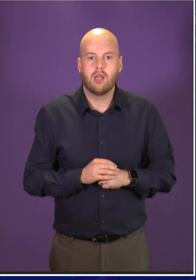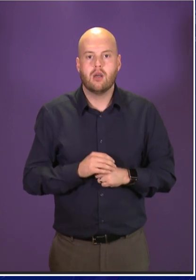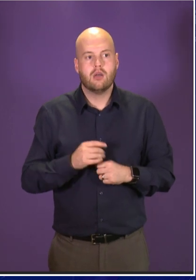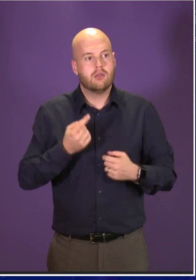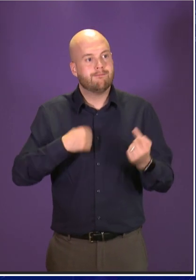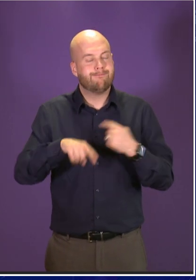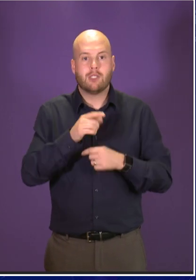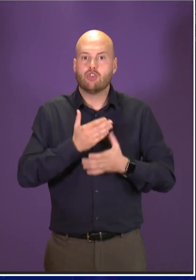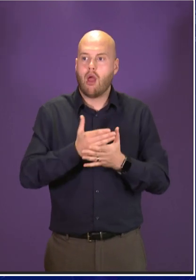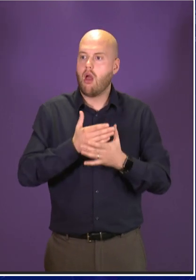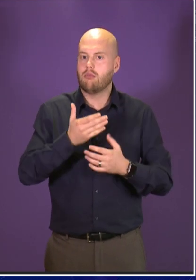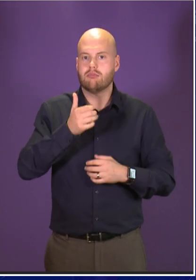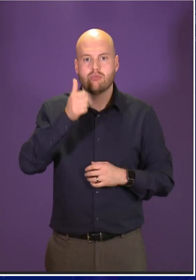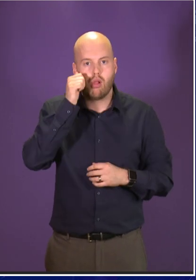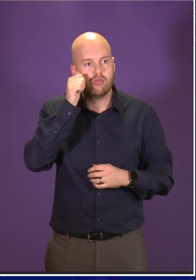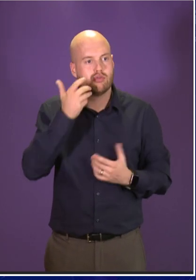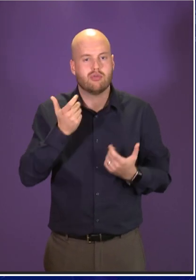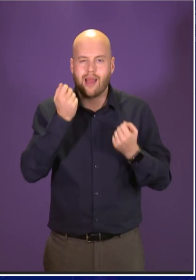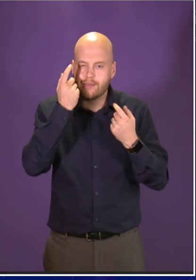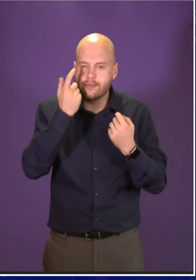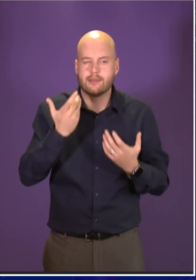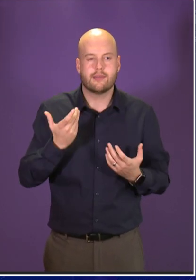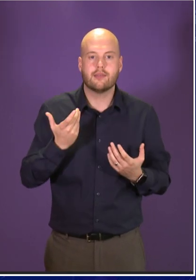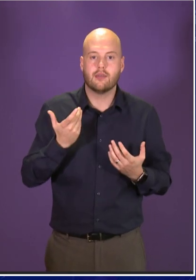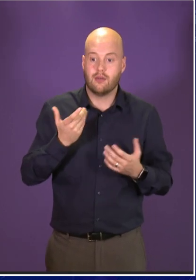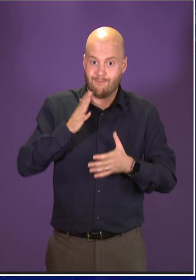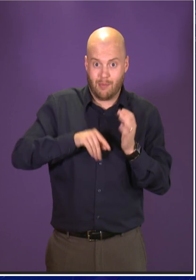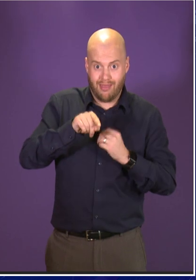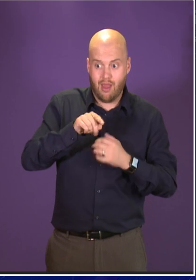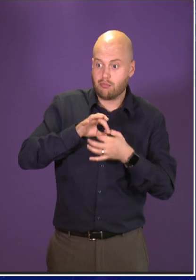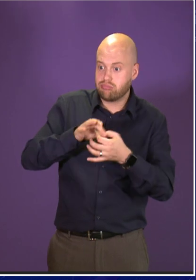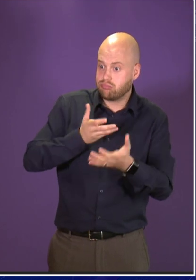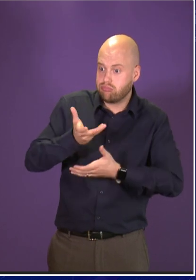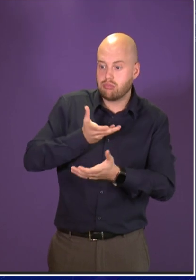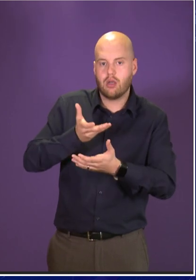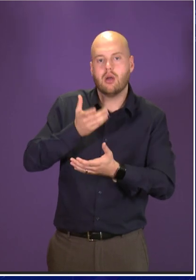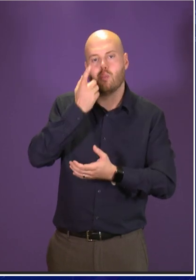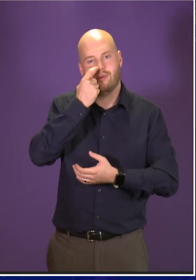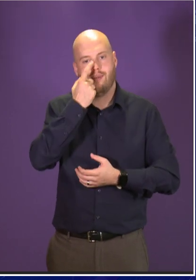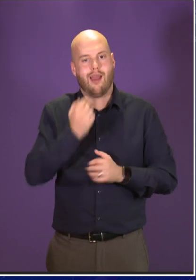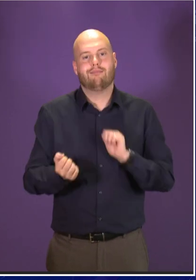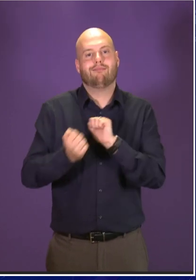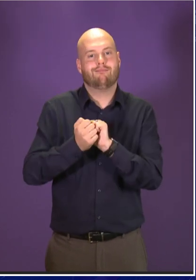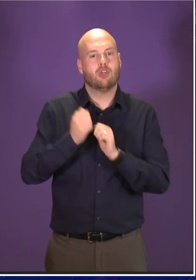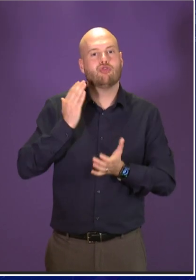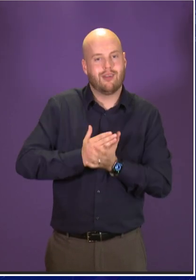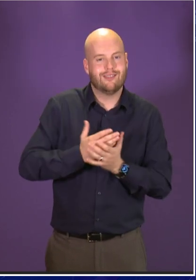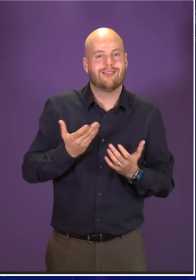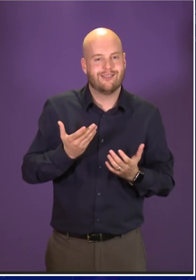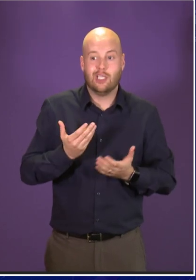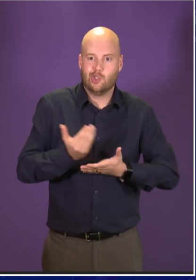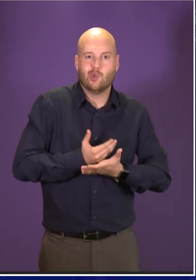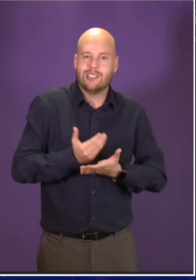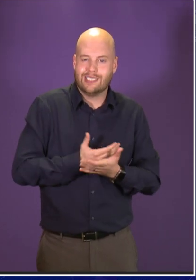those ideas, and that understanding. And out of that comes trust, out of that comes prosperity, out of that comes security. So when